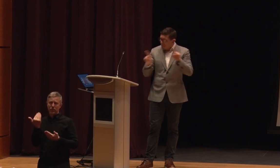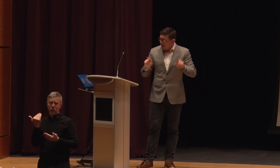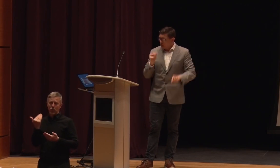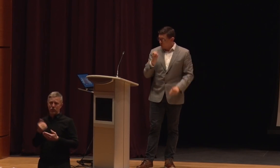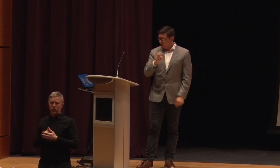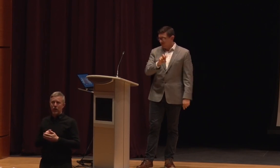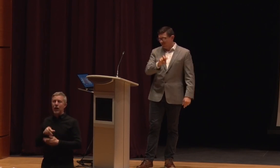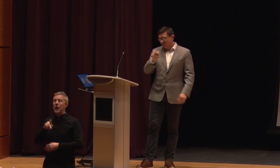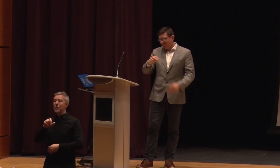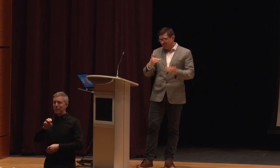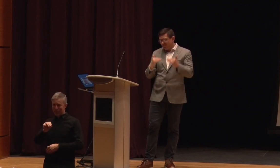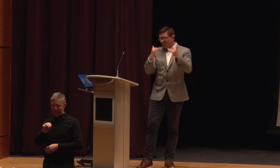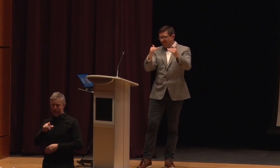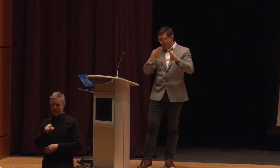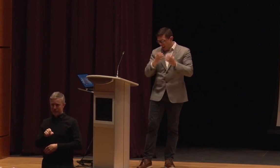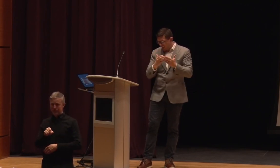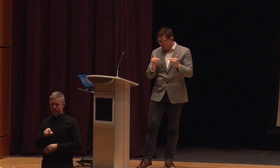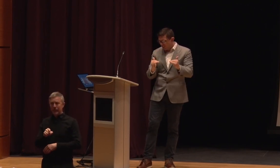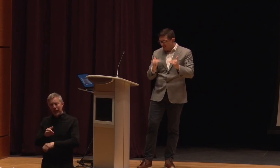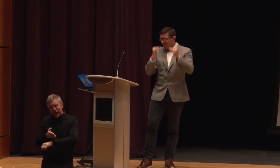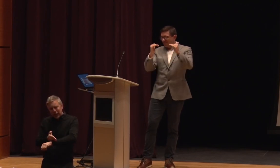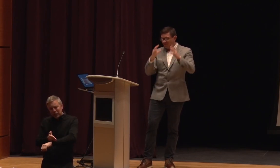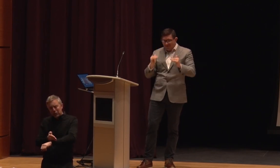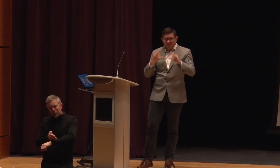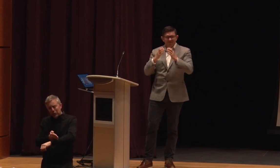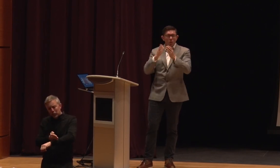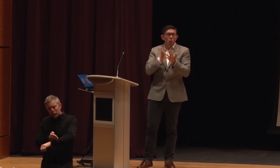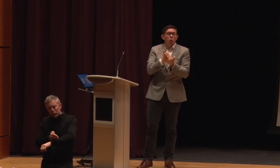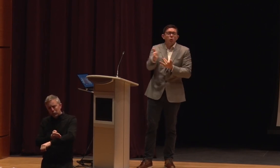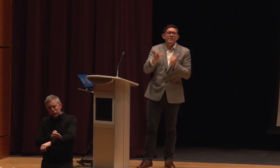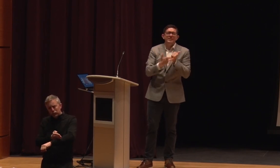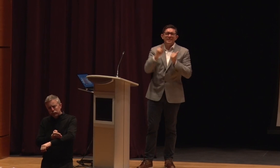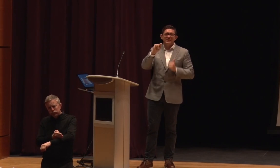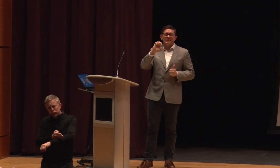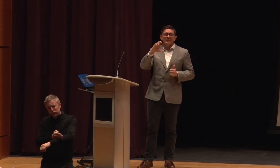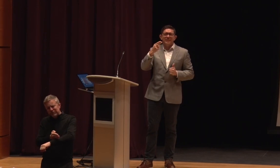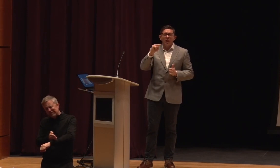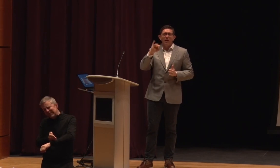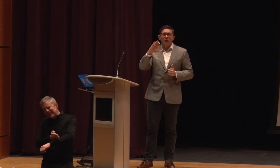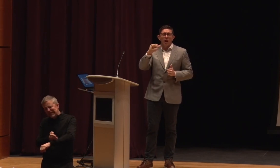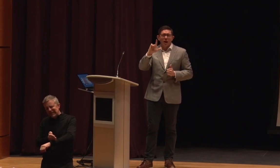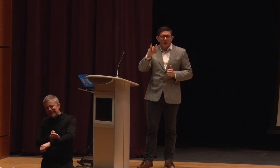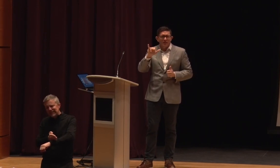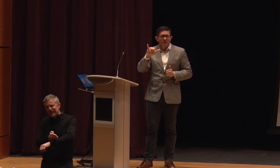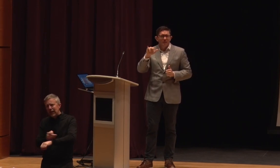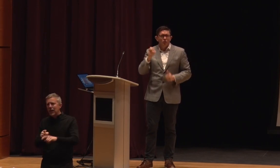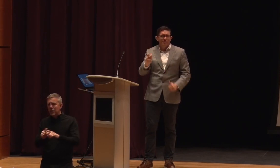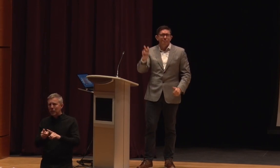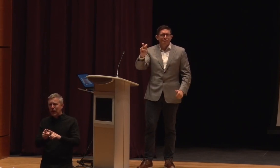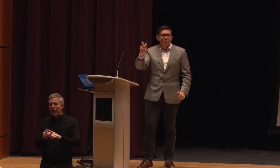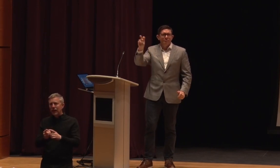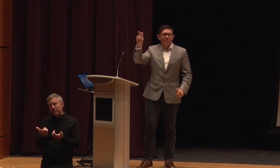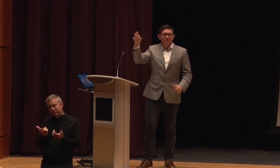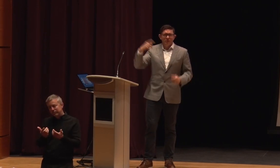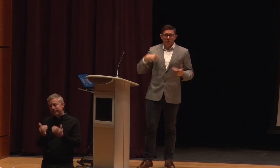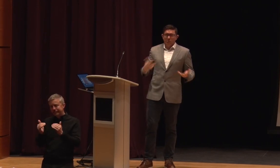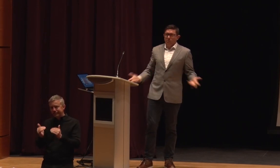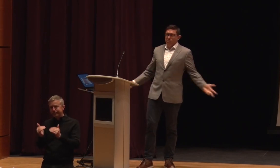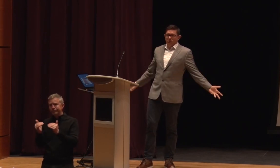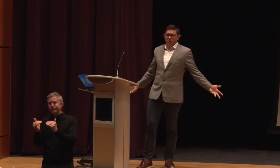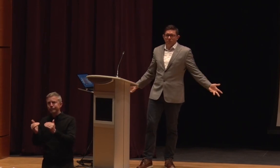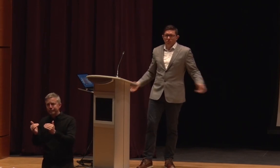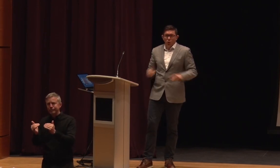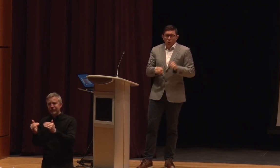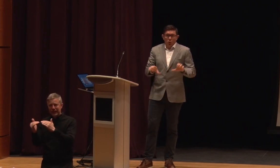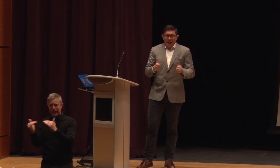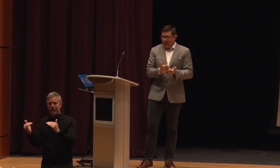Pam's skills did improve, but she did progress to the next levels. She went through as a